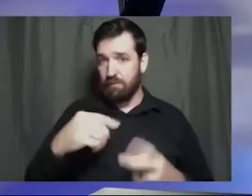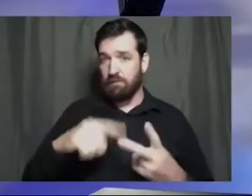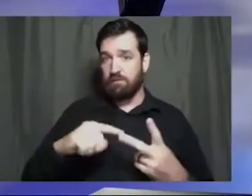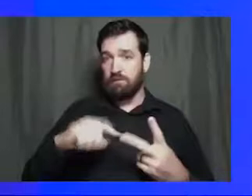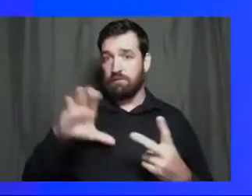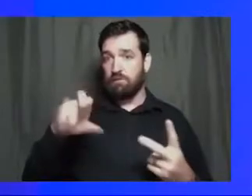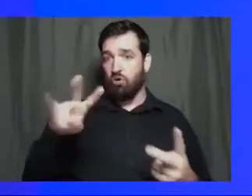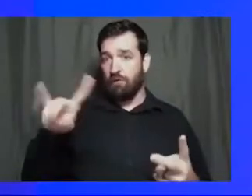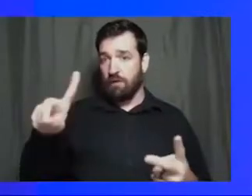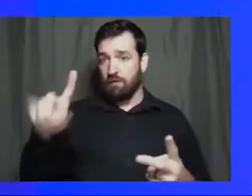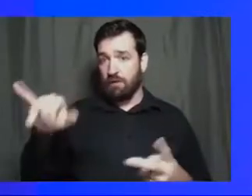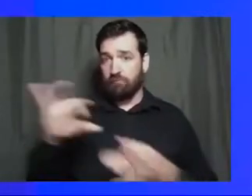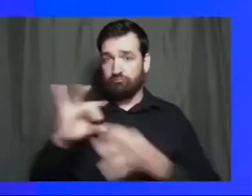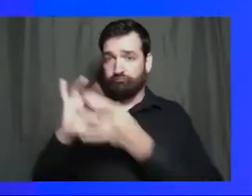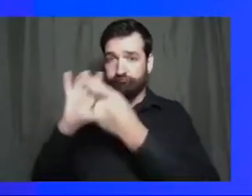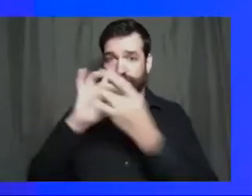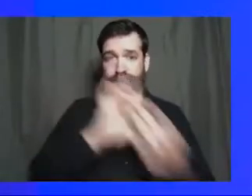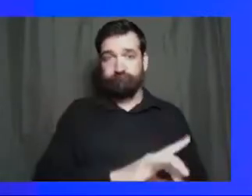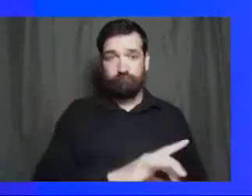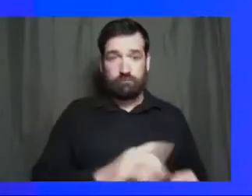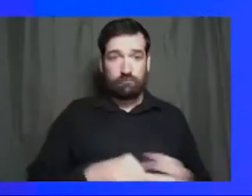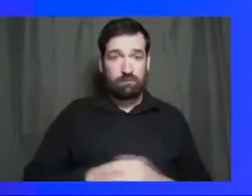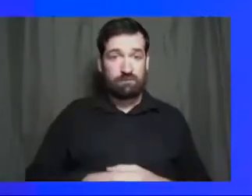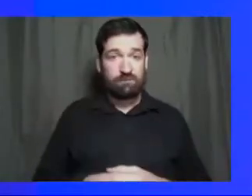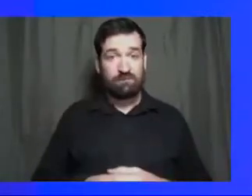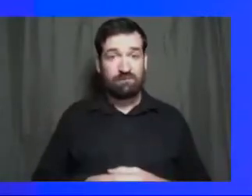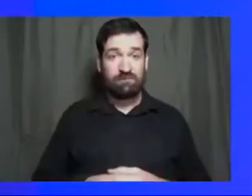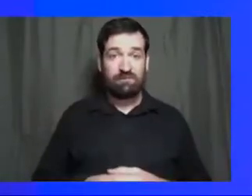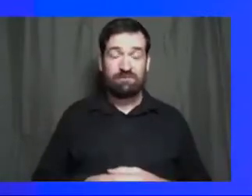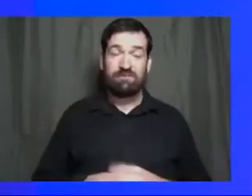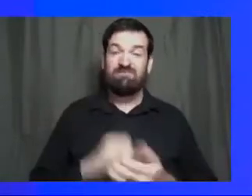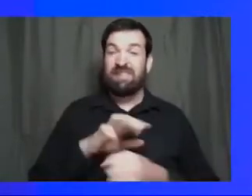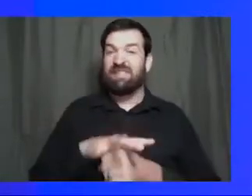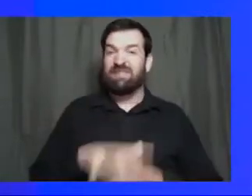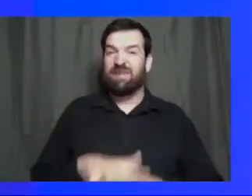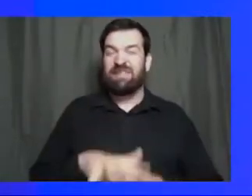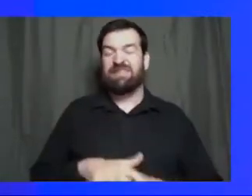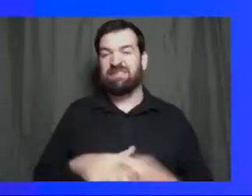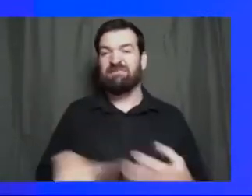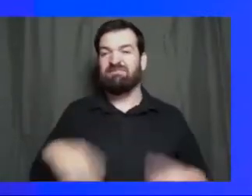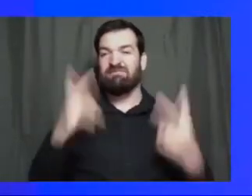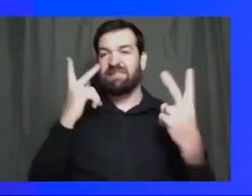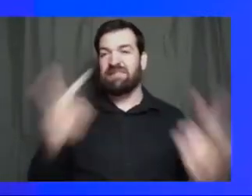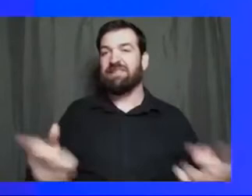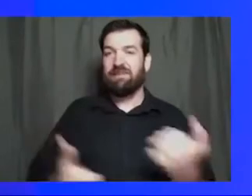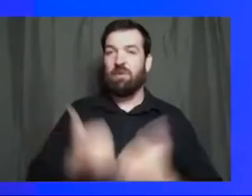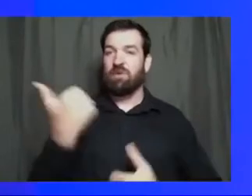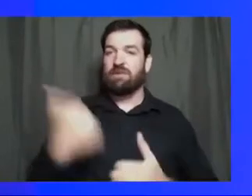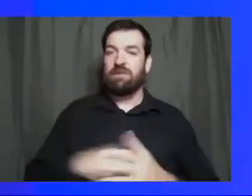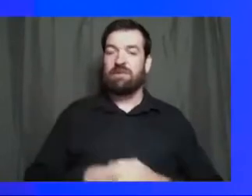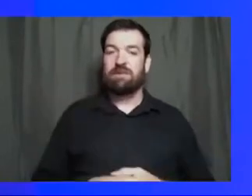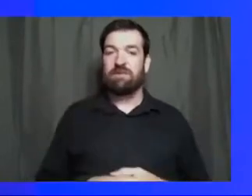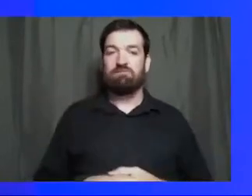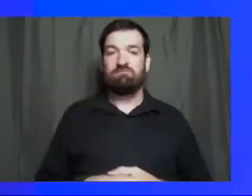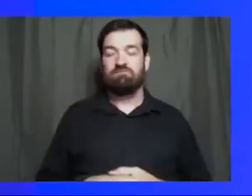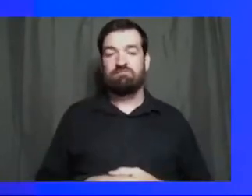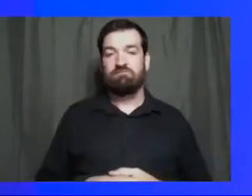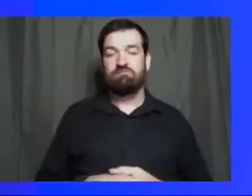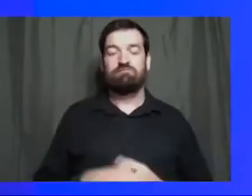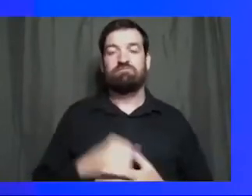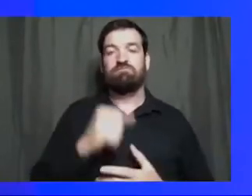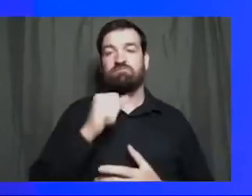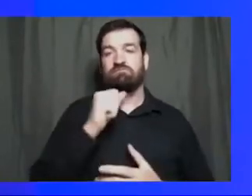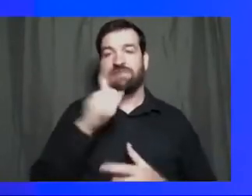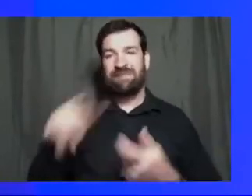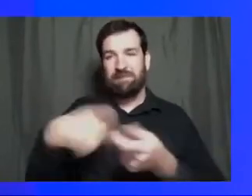connection? A lot of patients aren't sleeping because of stress. That's what I see by and large. There's not a lot of, you know, interaction specifically between COVID